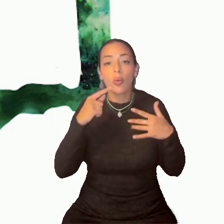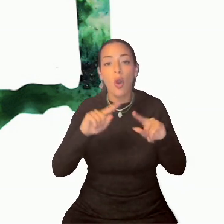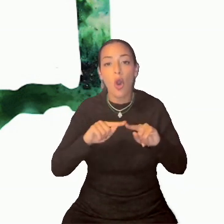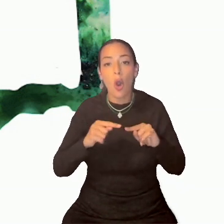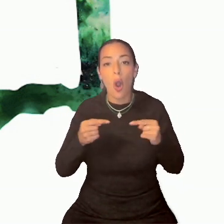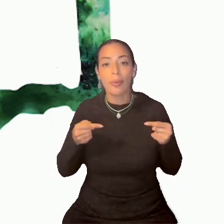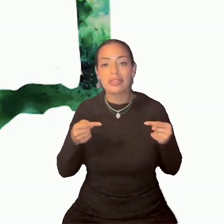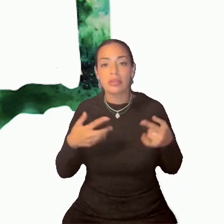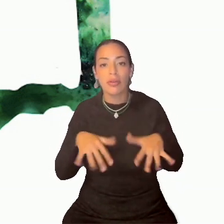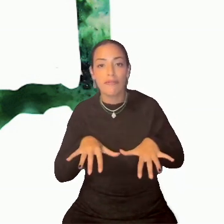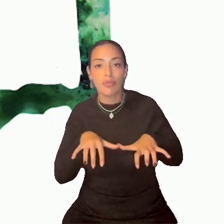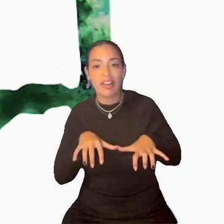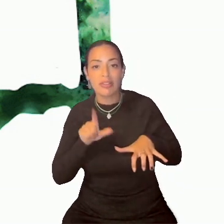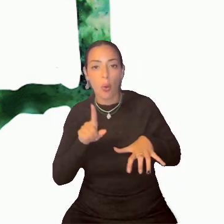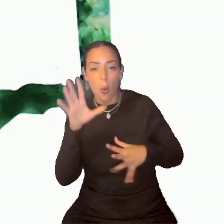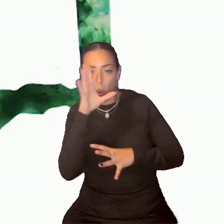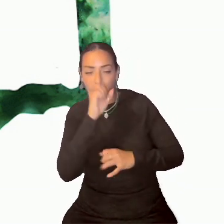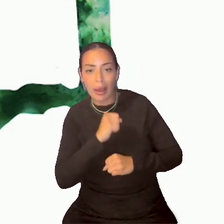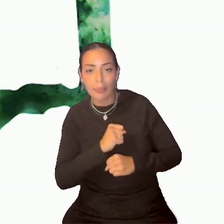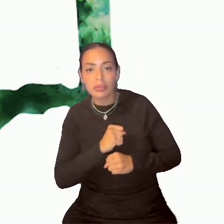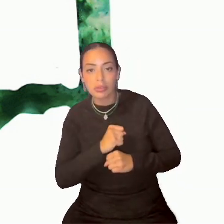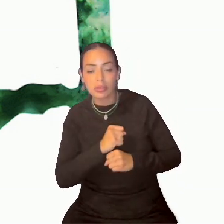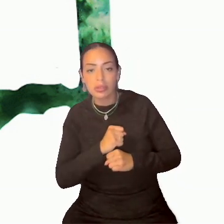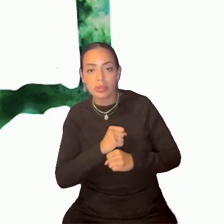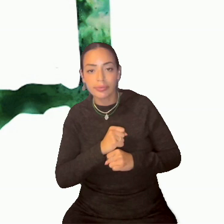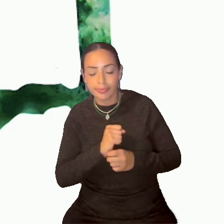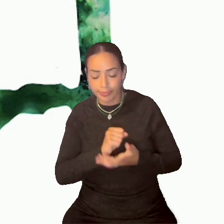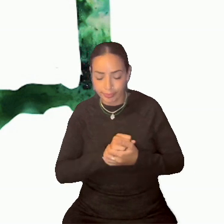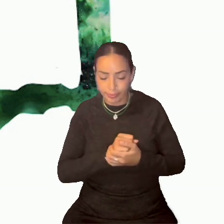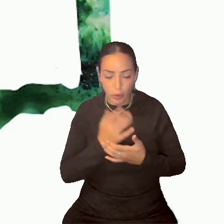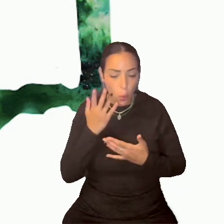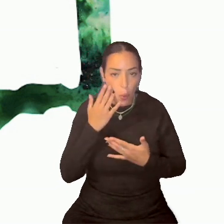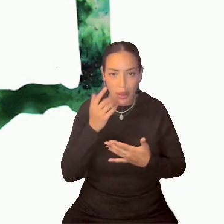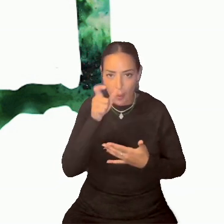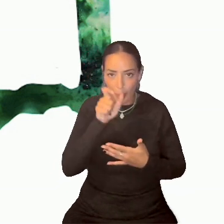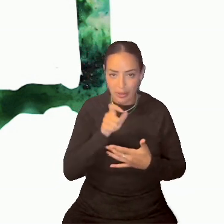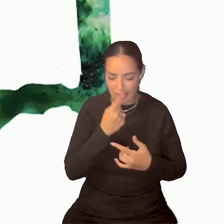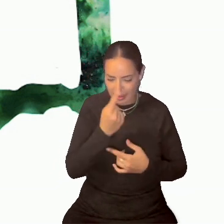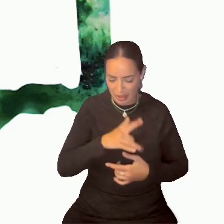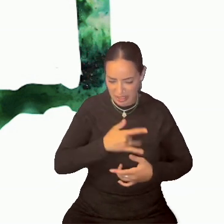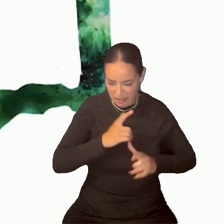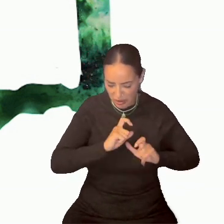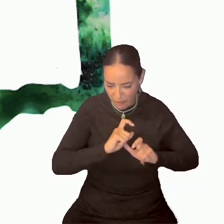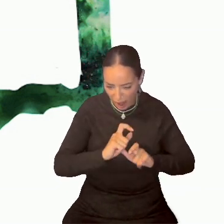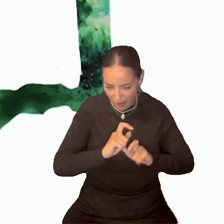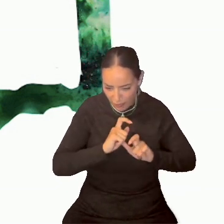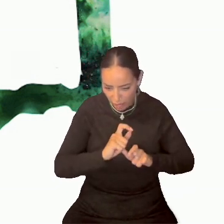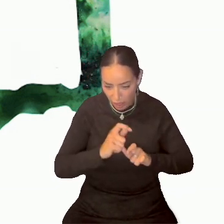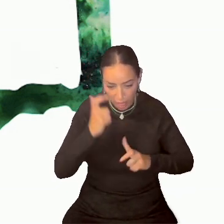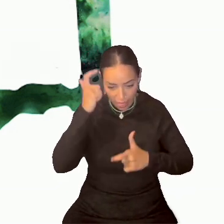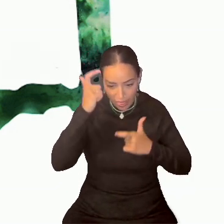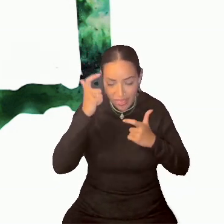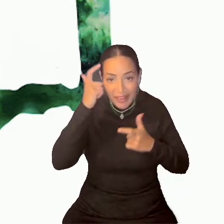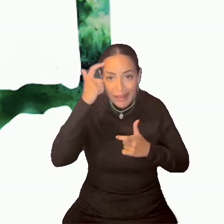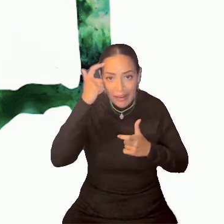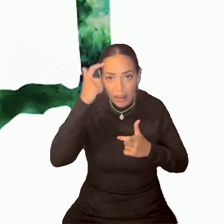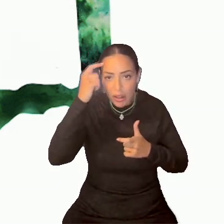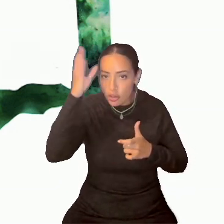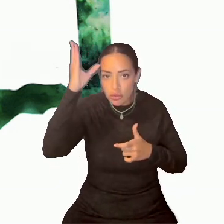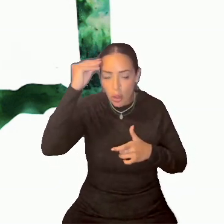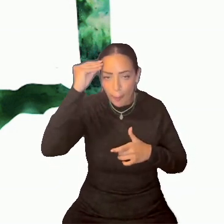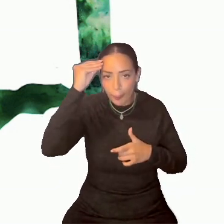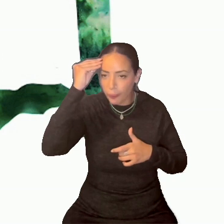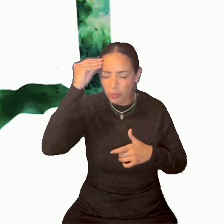hypoarousal, a freeze or collapse response. When someone is in survival mode, their thinking brain simply switches off. It's